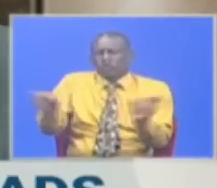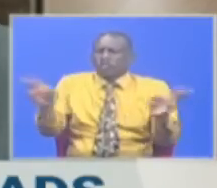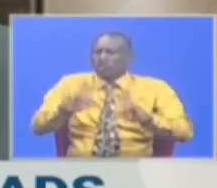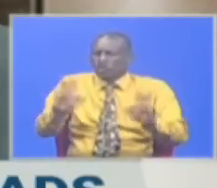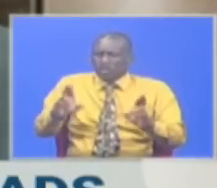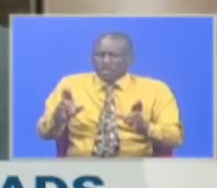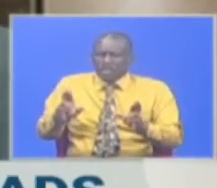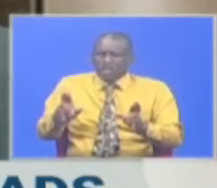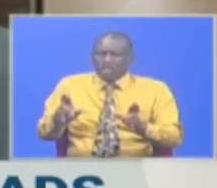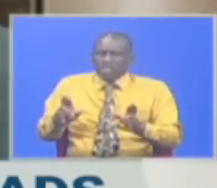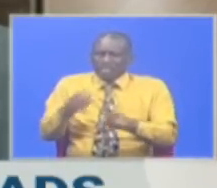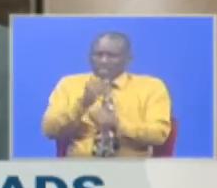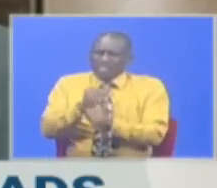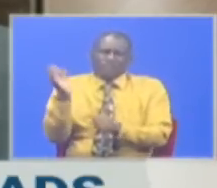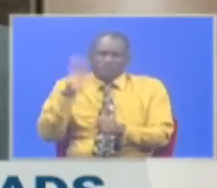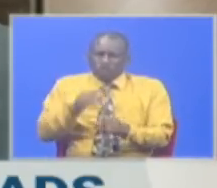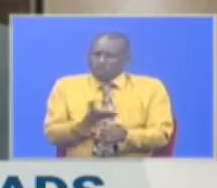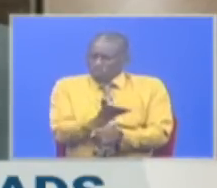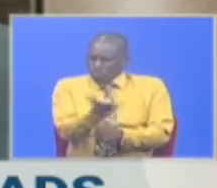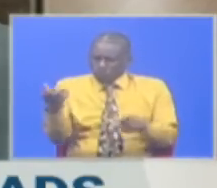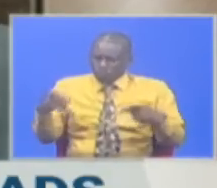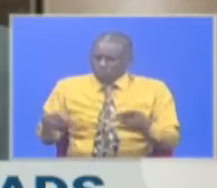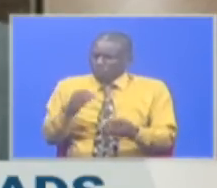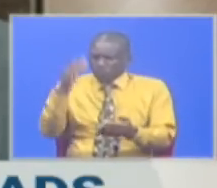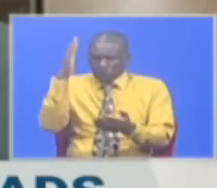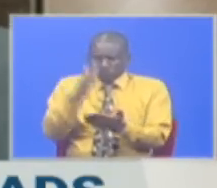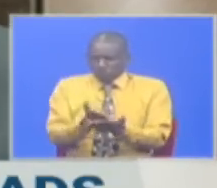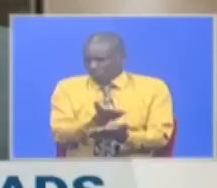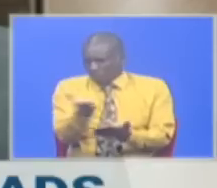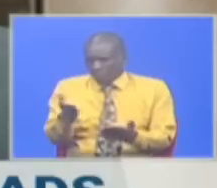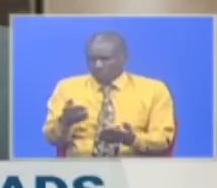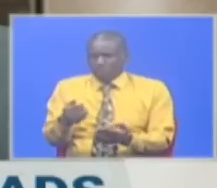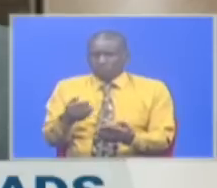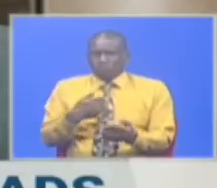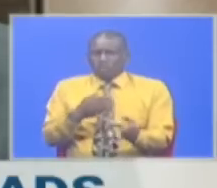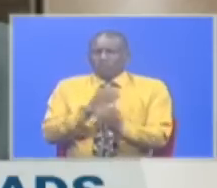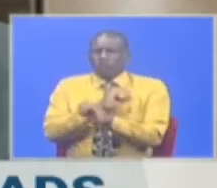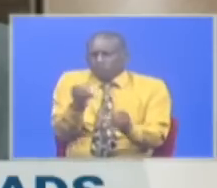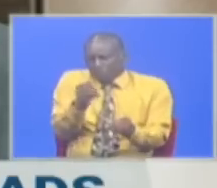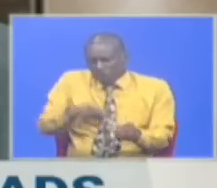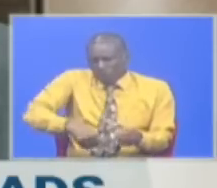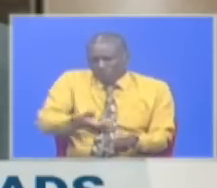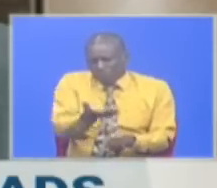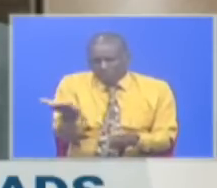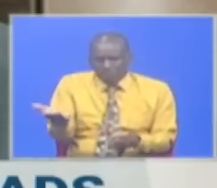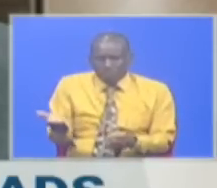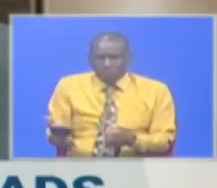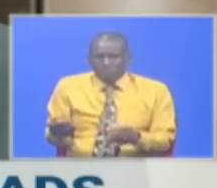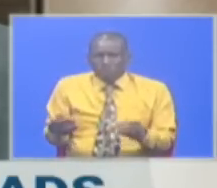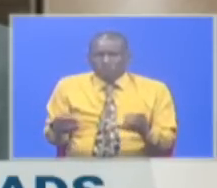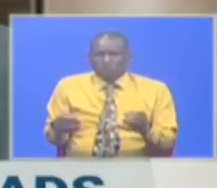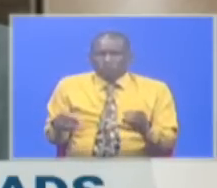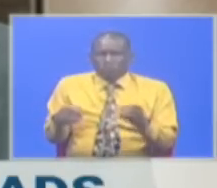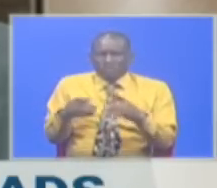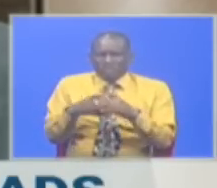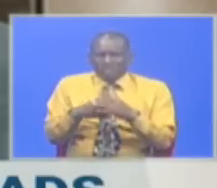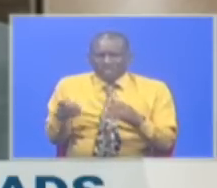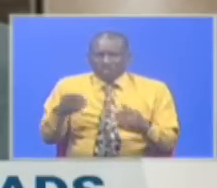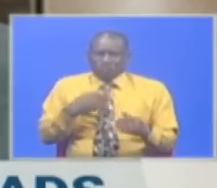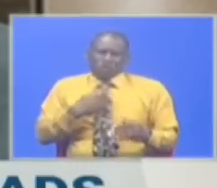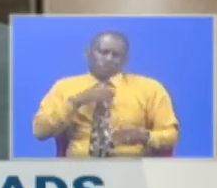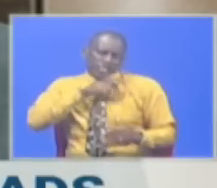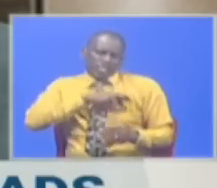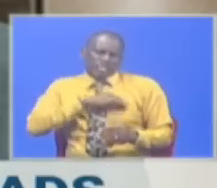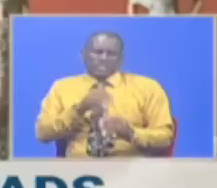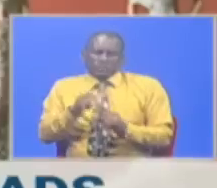and these people, if we stop them because we haven't got money to pay them, we start to run into interest and into a lot of